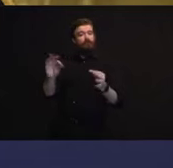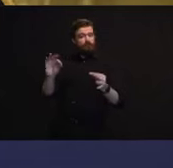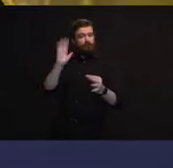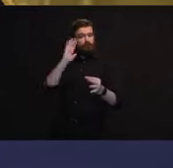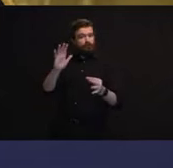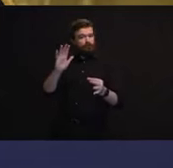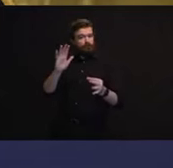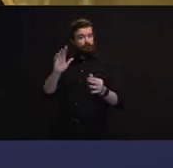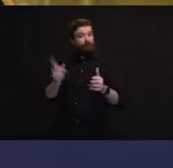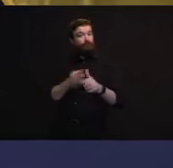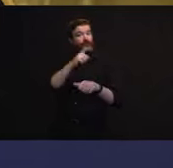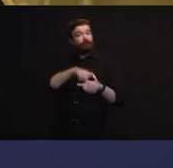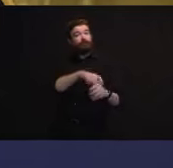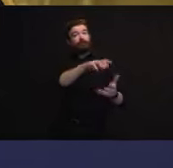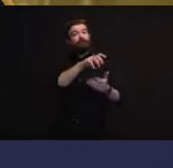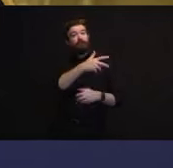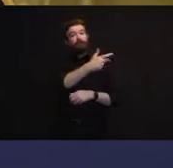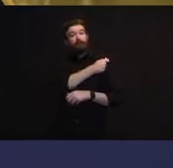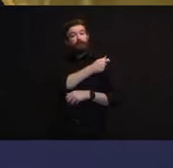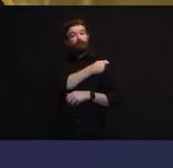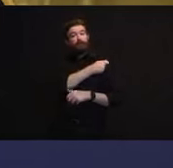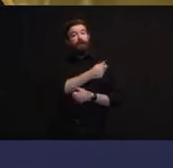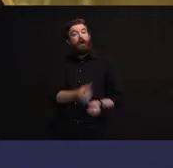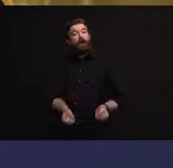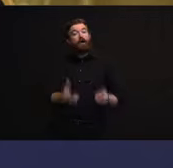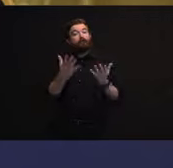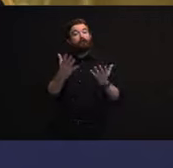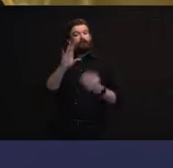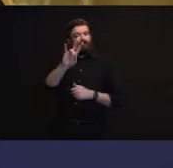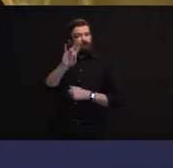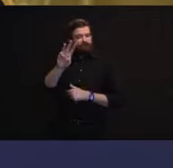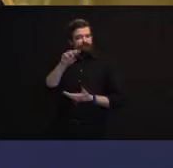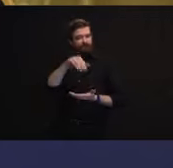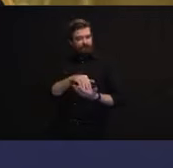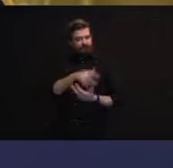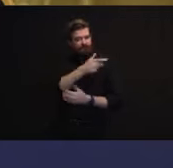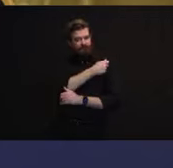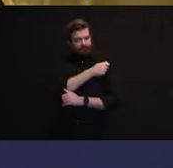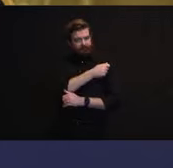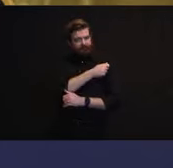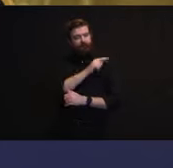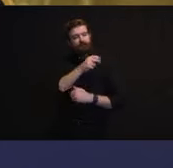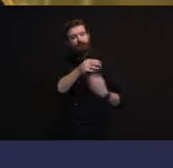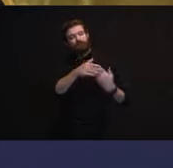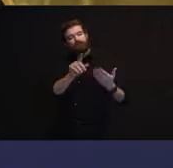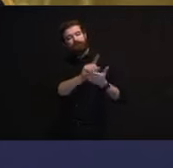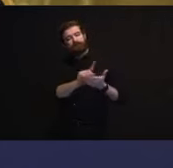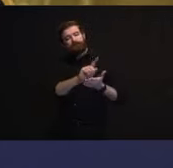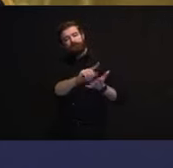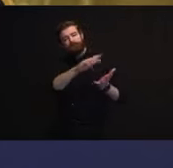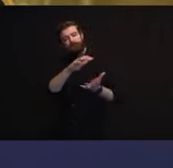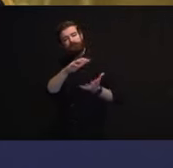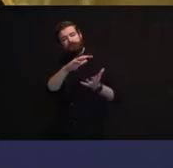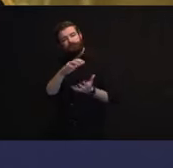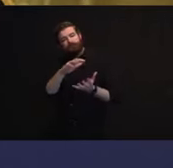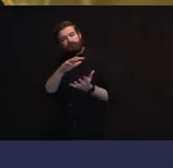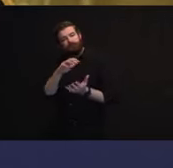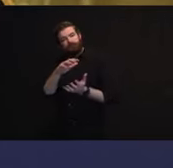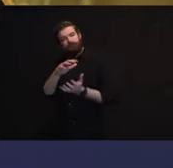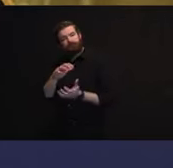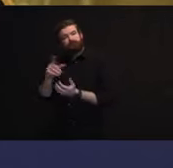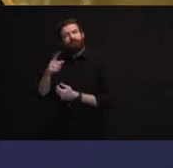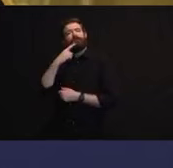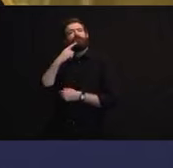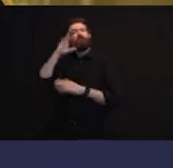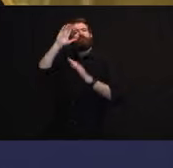after. So is this a deviation from the 130,000 shipment we expected first? Thank you. Give